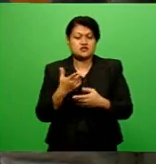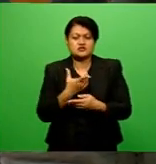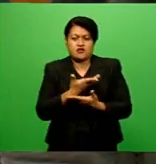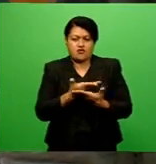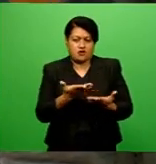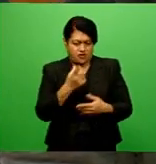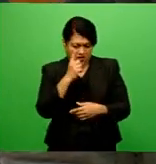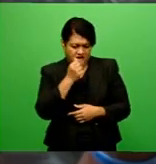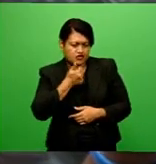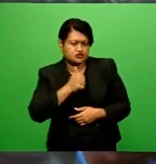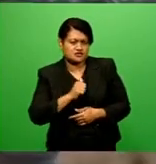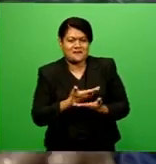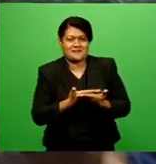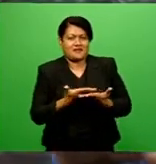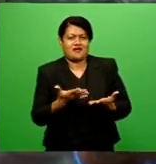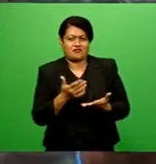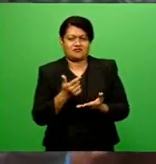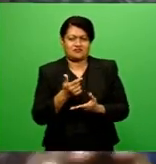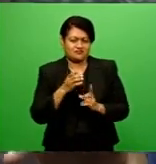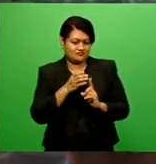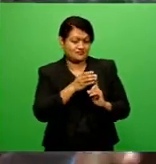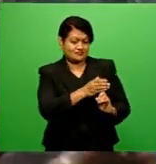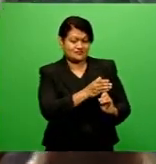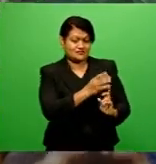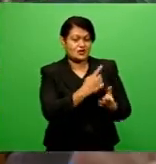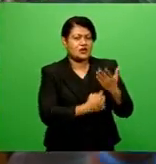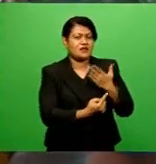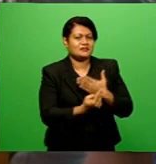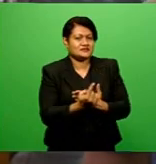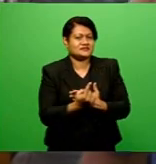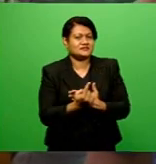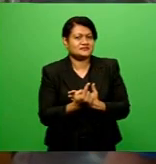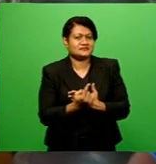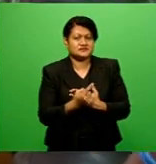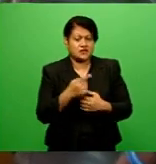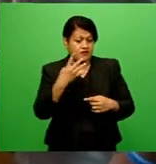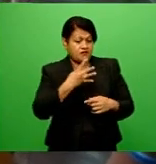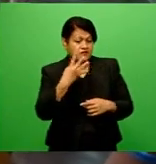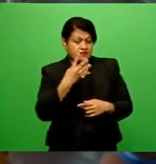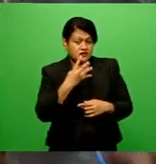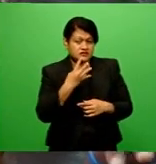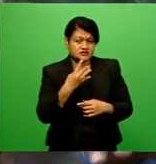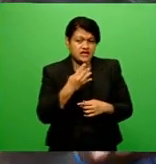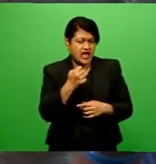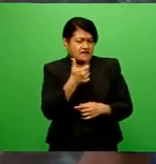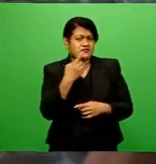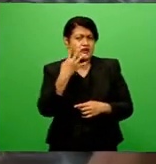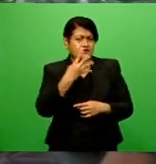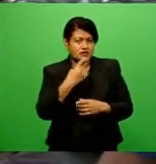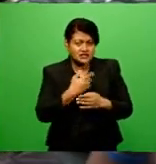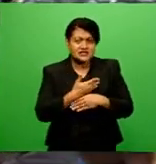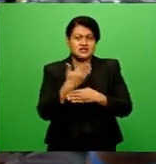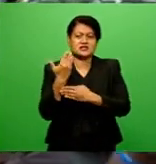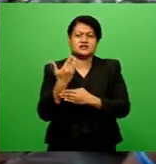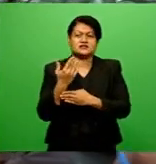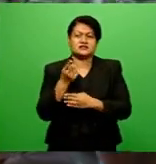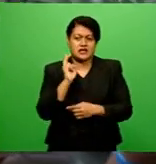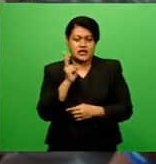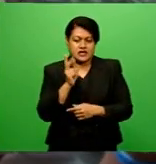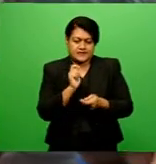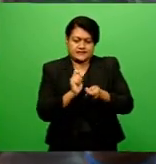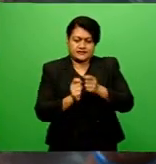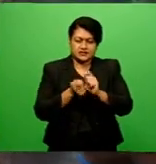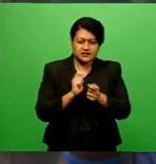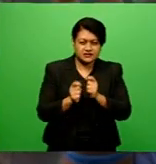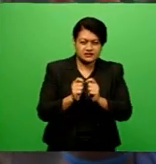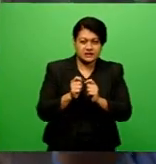isolation period. After the first 48 hours again, there will be another test. If it turns out